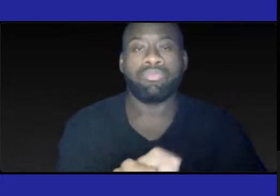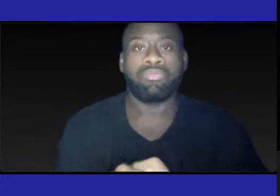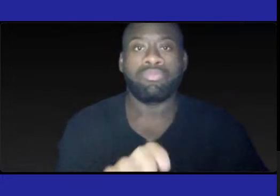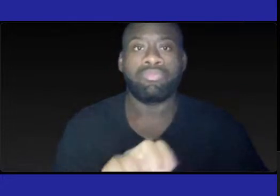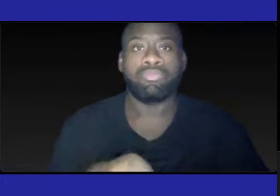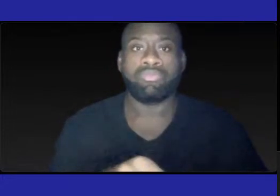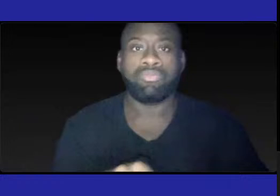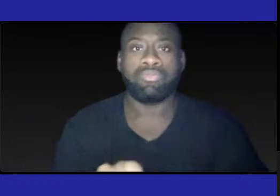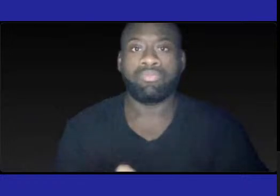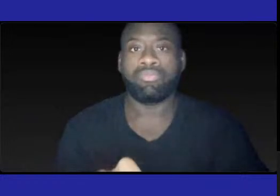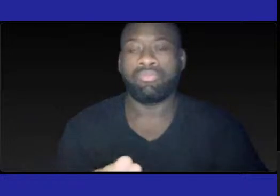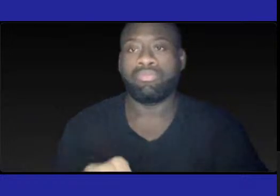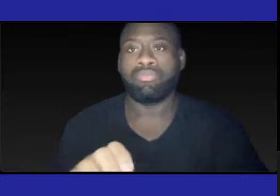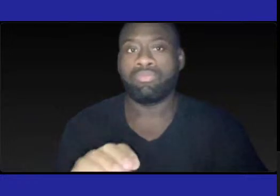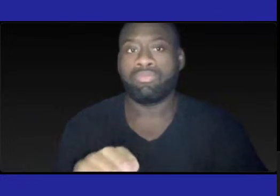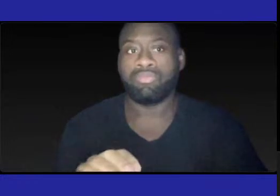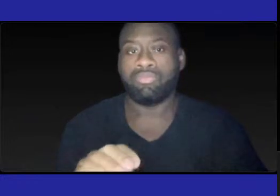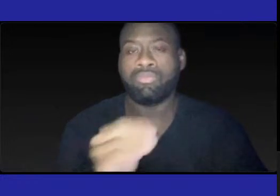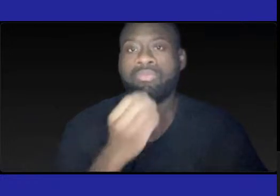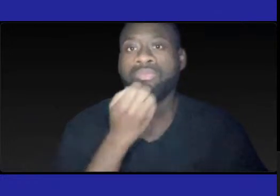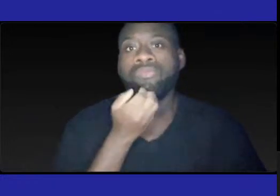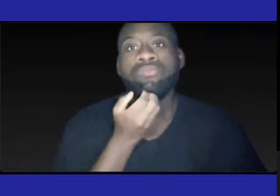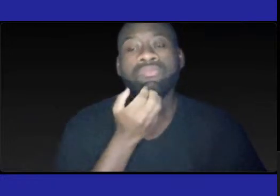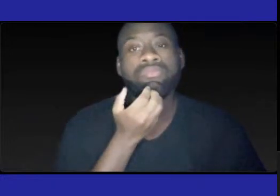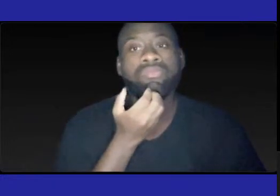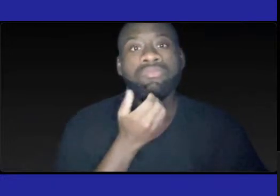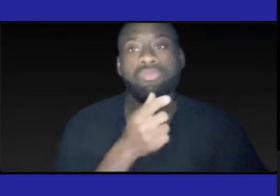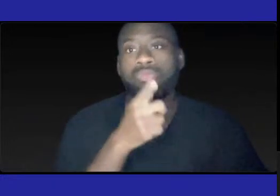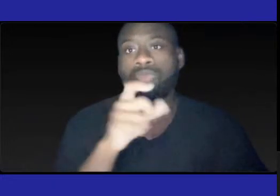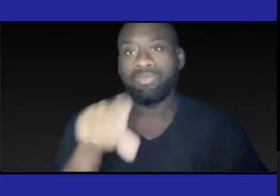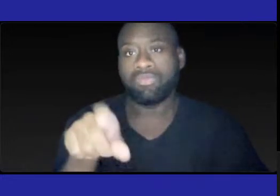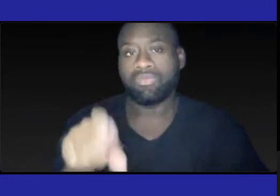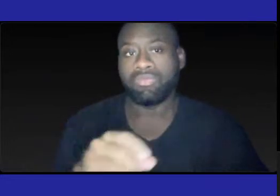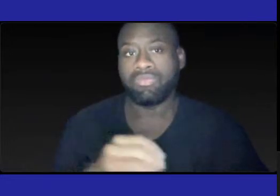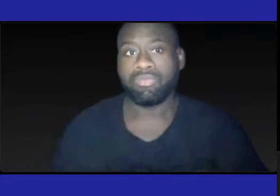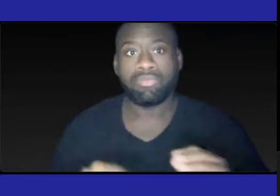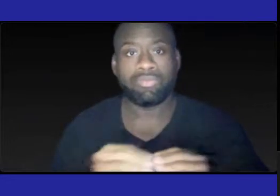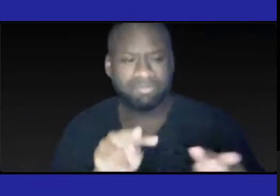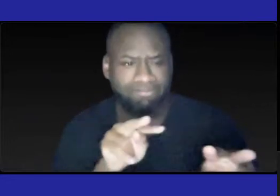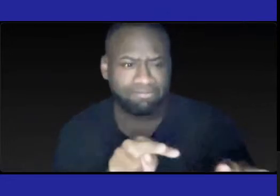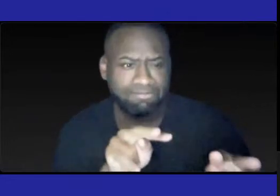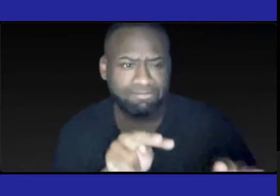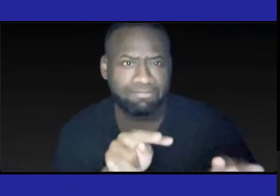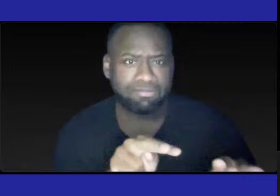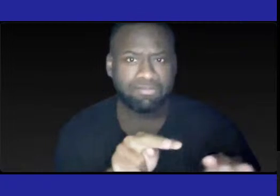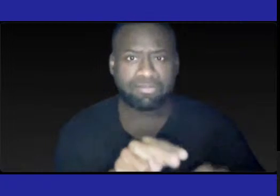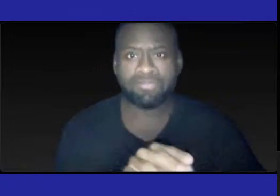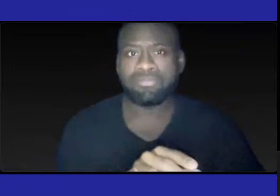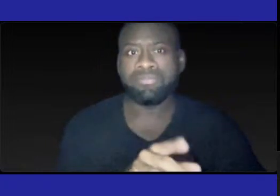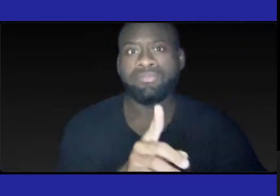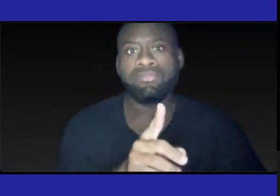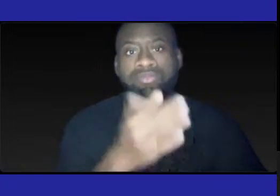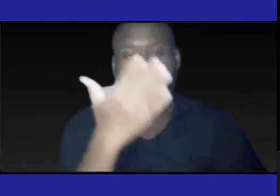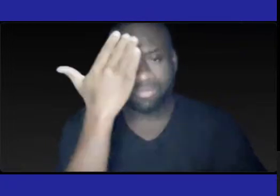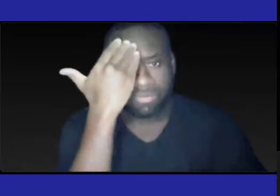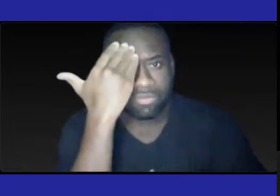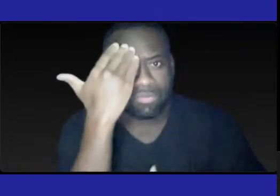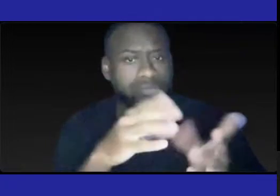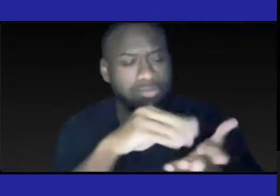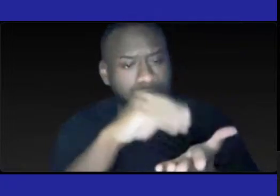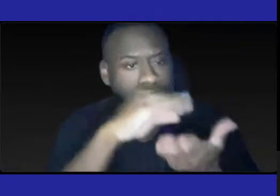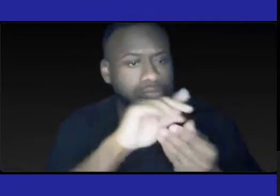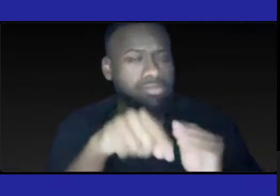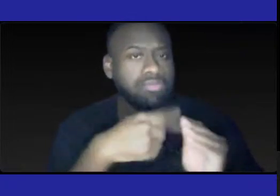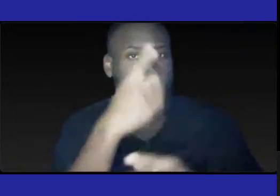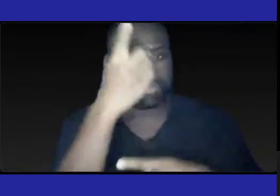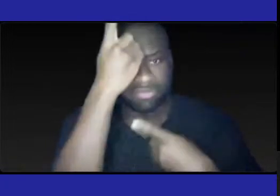really need much more increased surveillance and to know about their disease and follow up so that they don't present